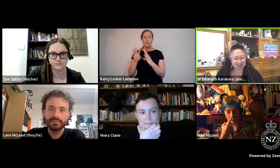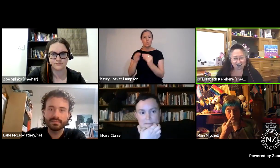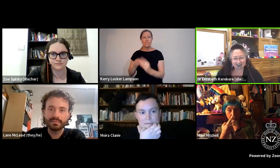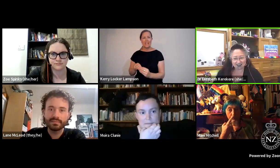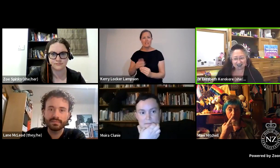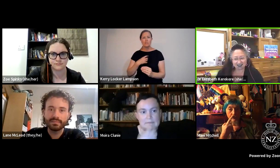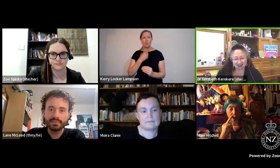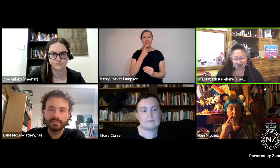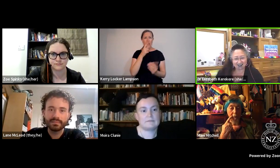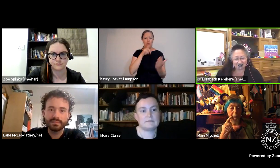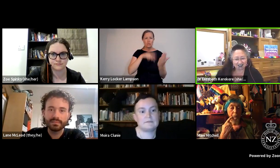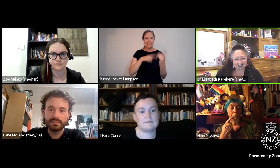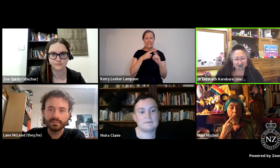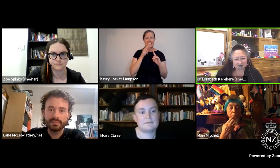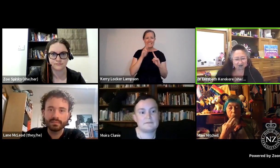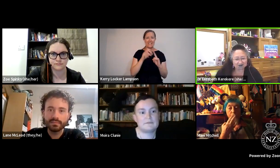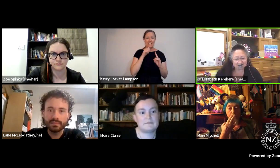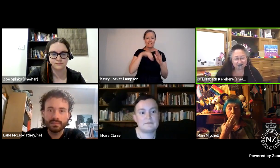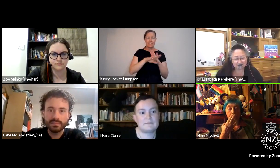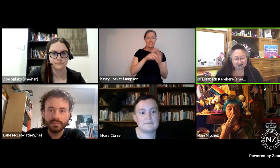chat.